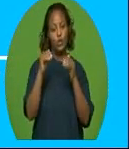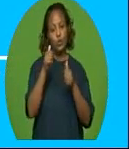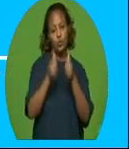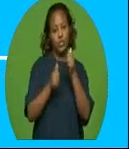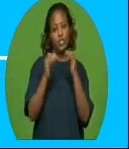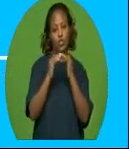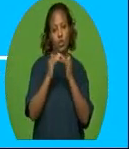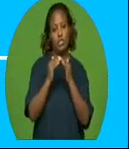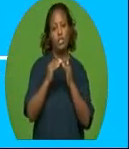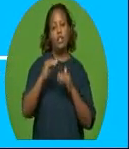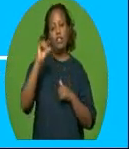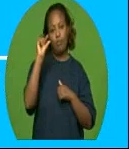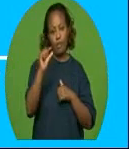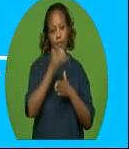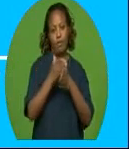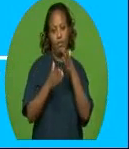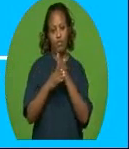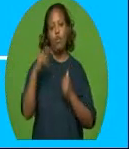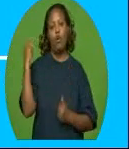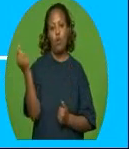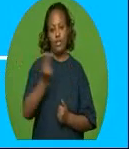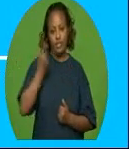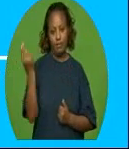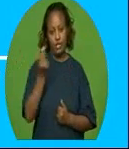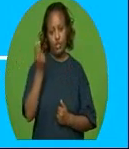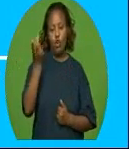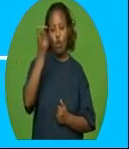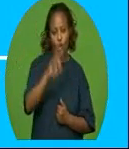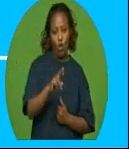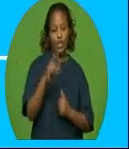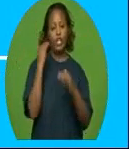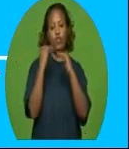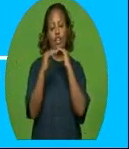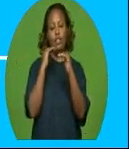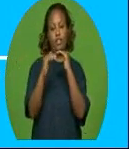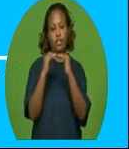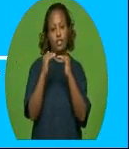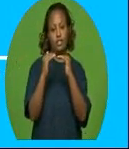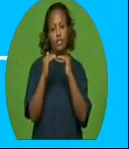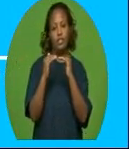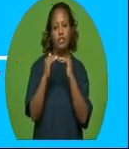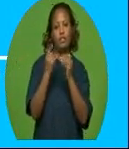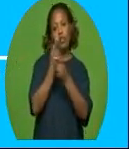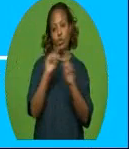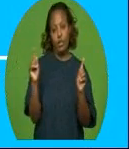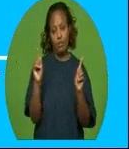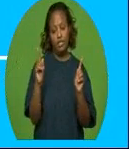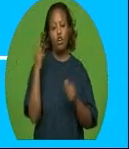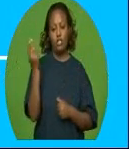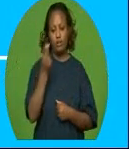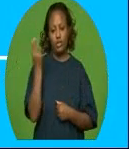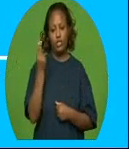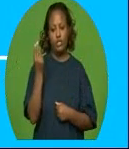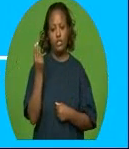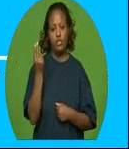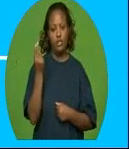which equals to the minimum level of consumption, or equivalently the autonomous